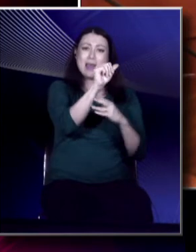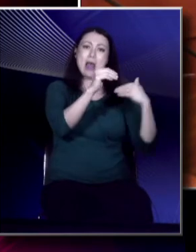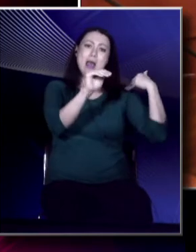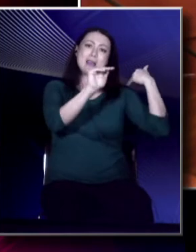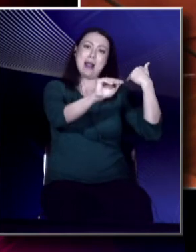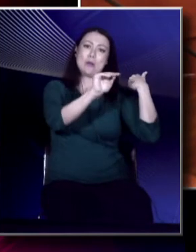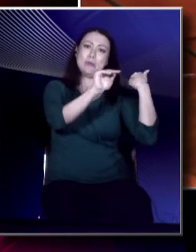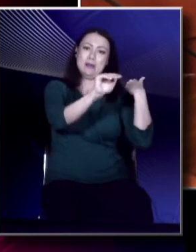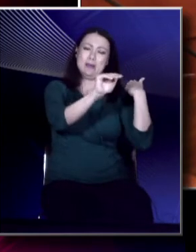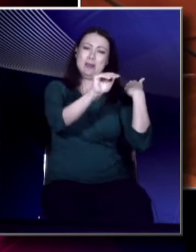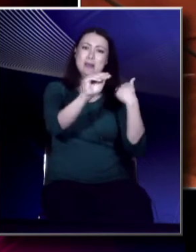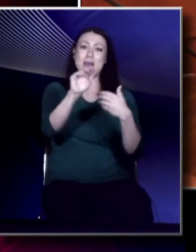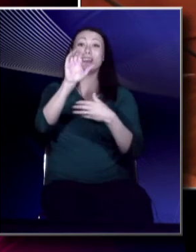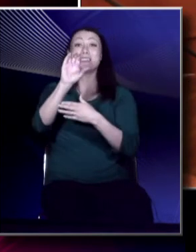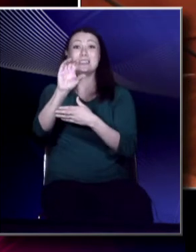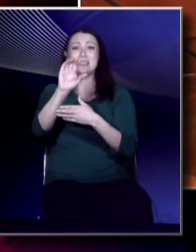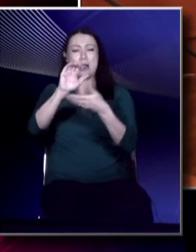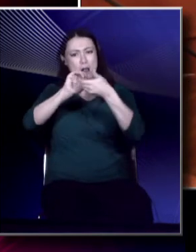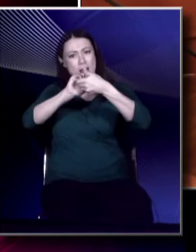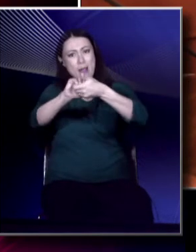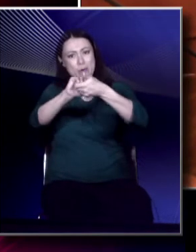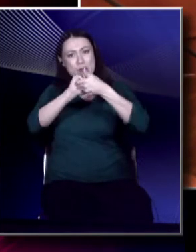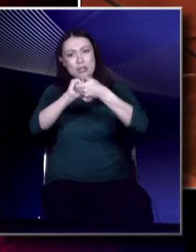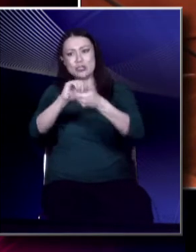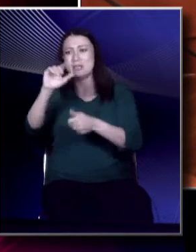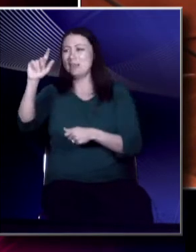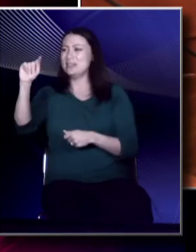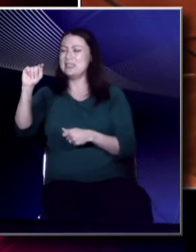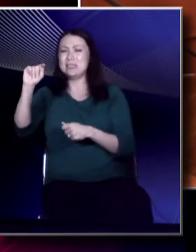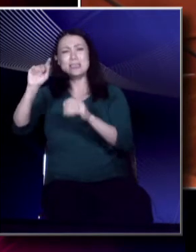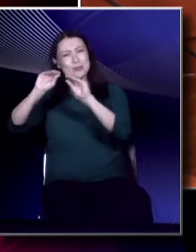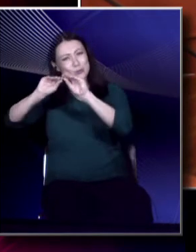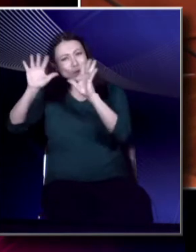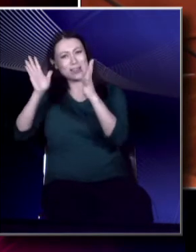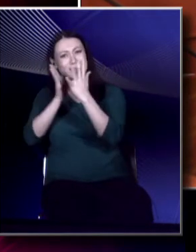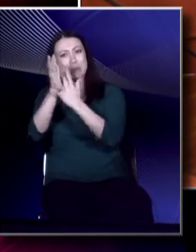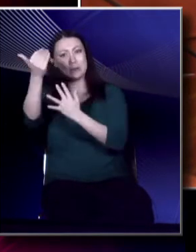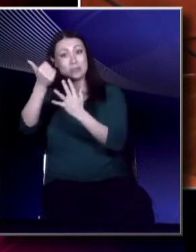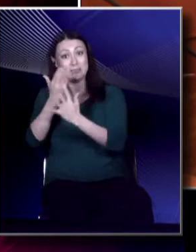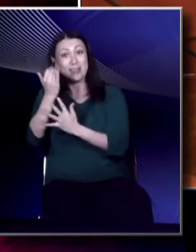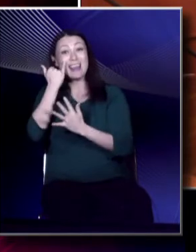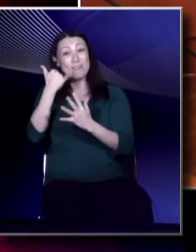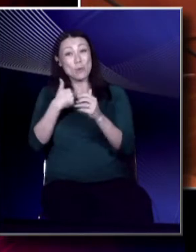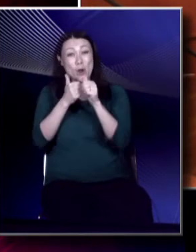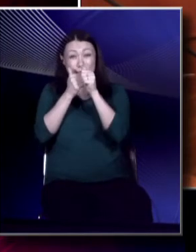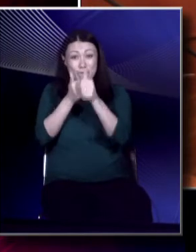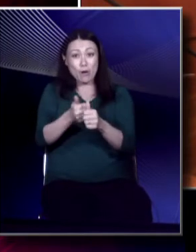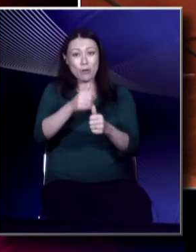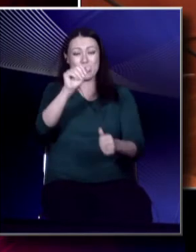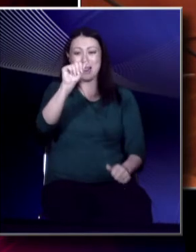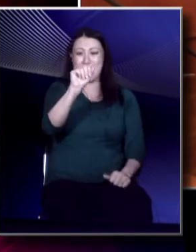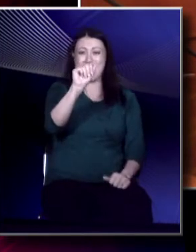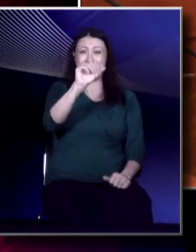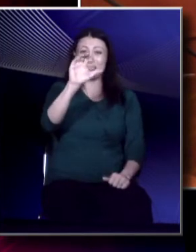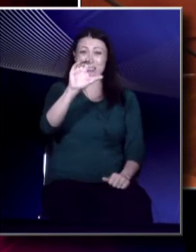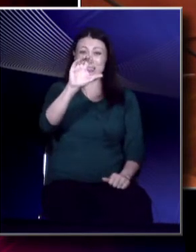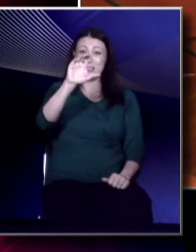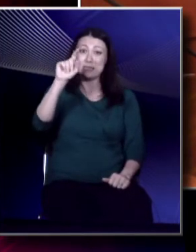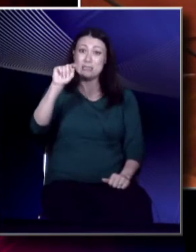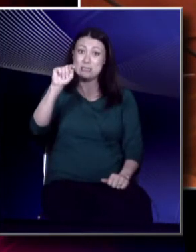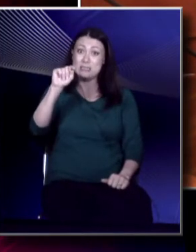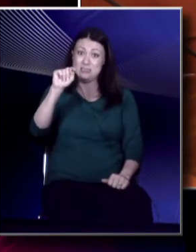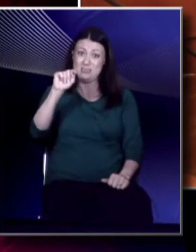and transparency. If we are following our guiding principles of accountability, collaboration, and